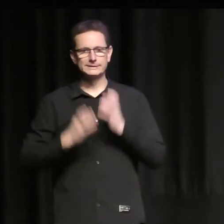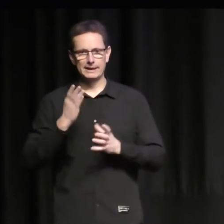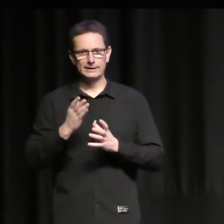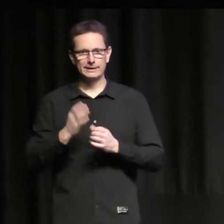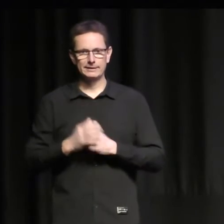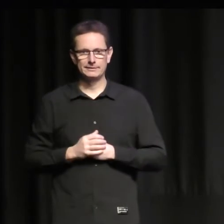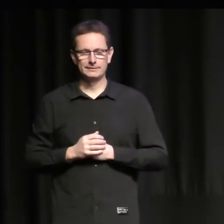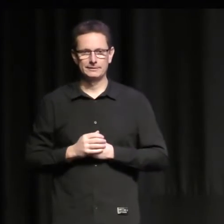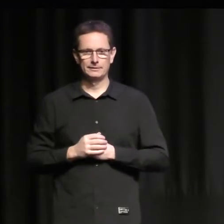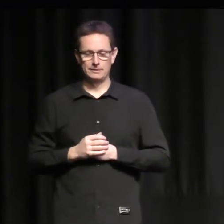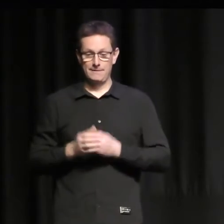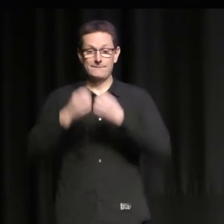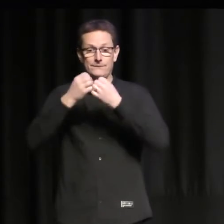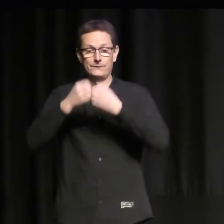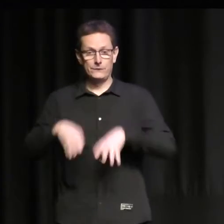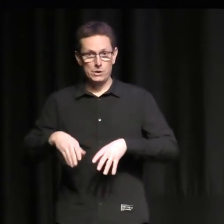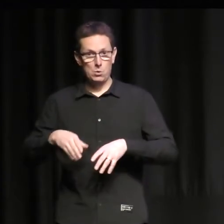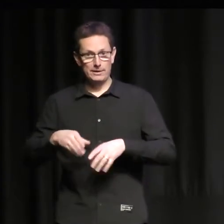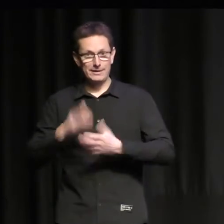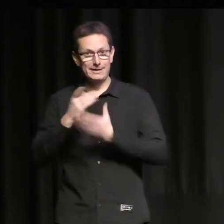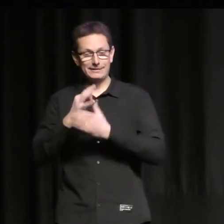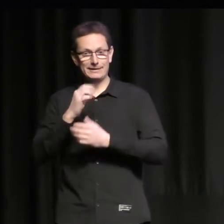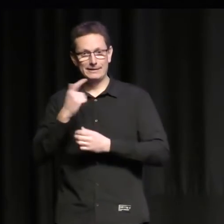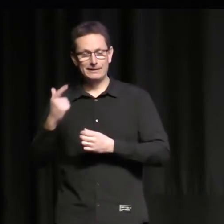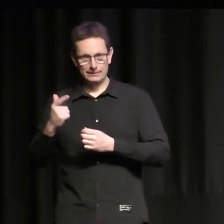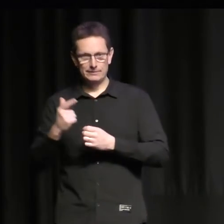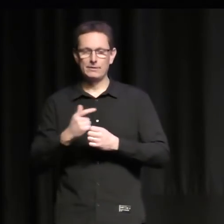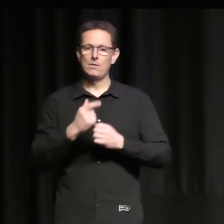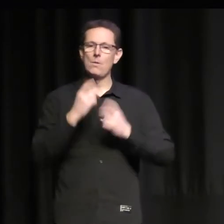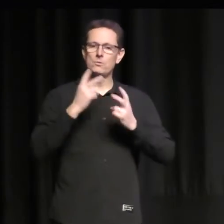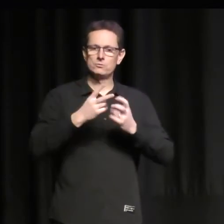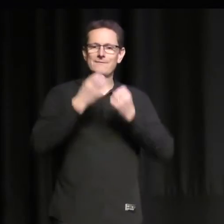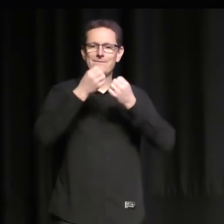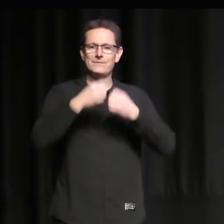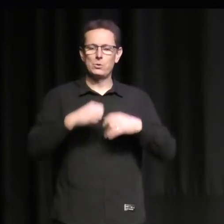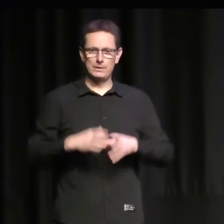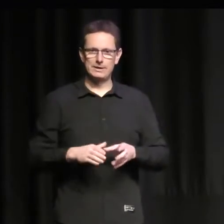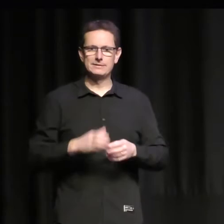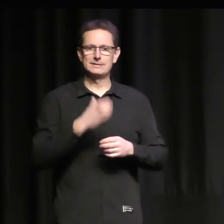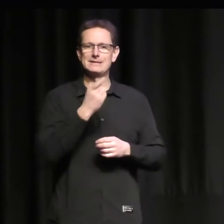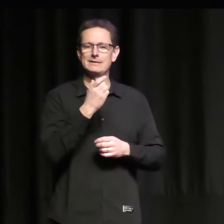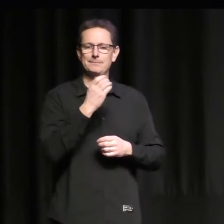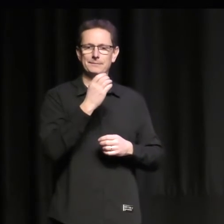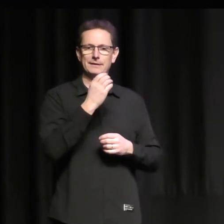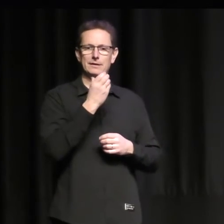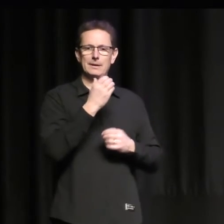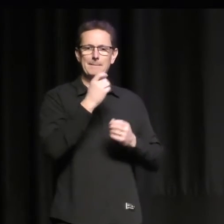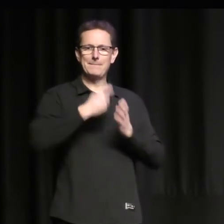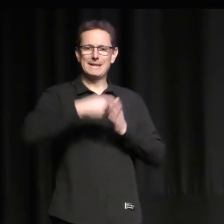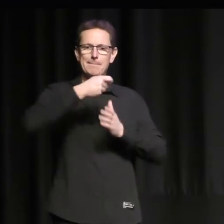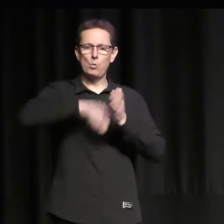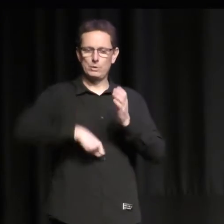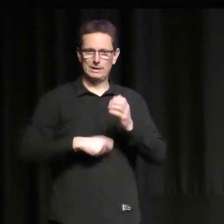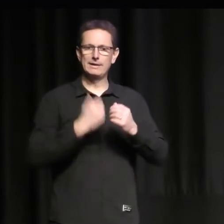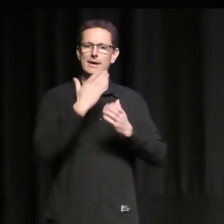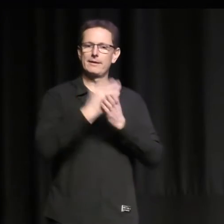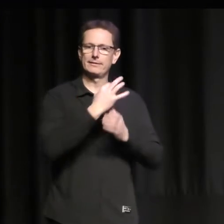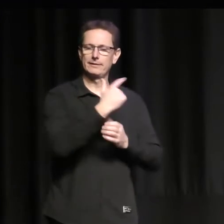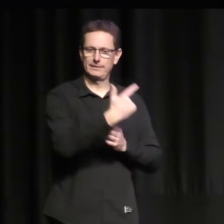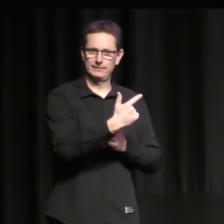This loss of rights goes with the loss of civil rights, the great civil right of due